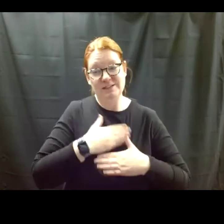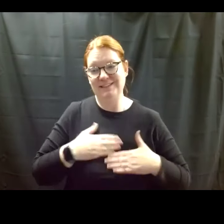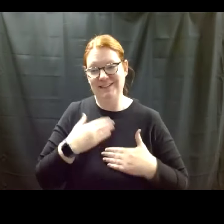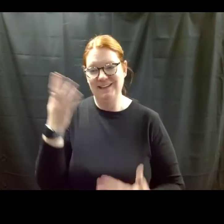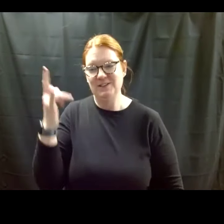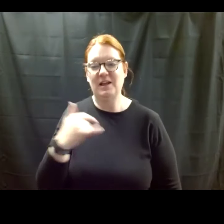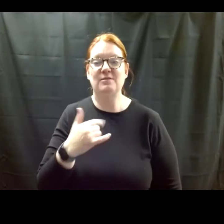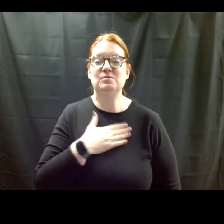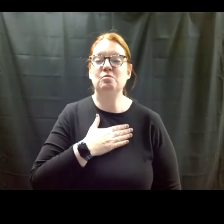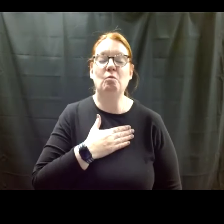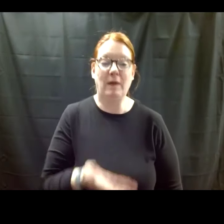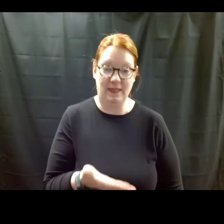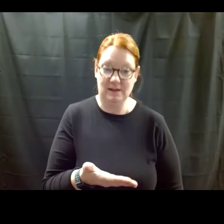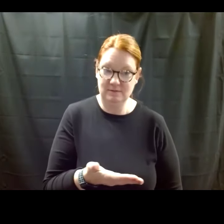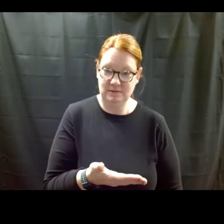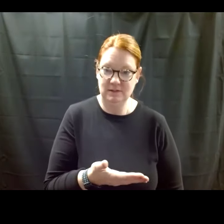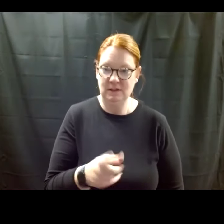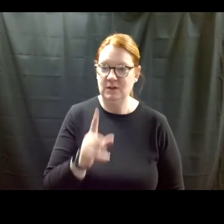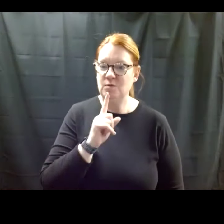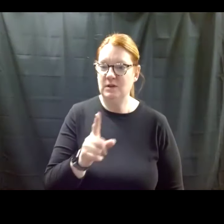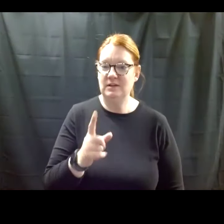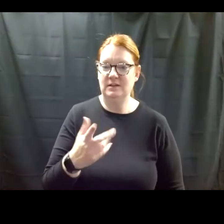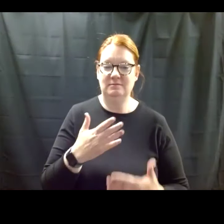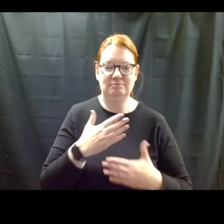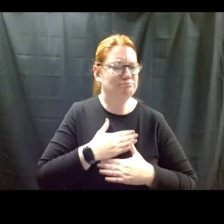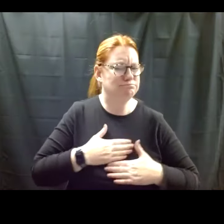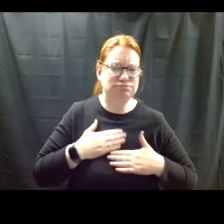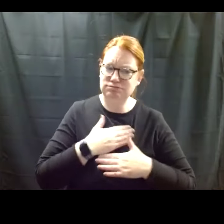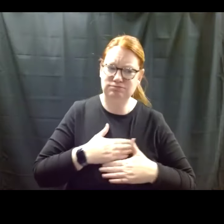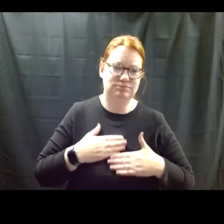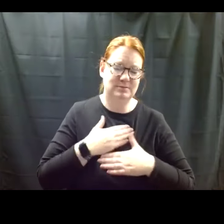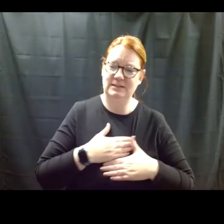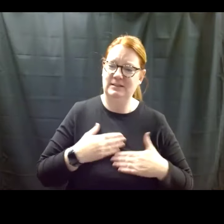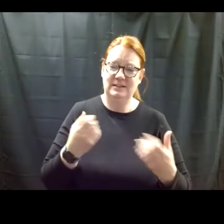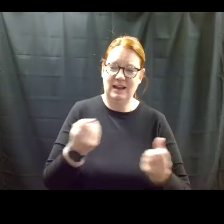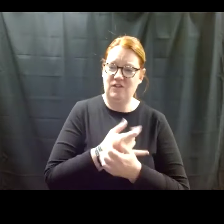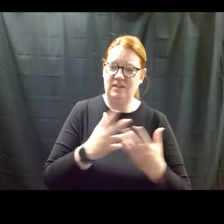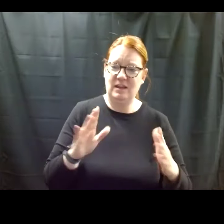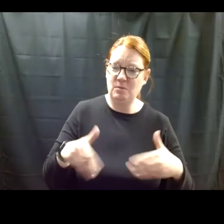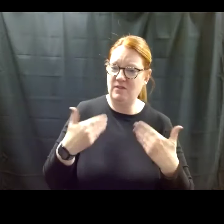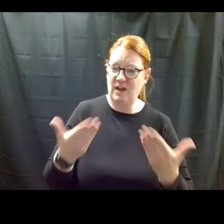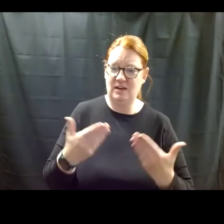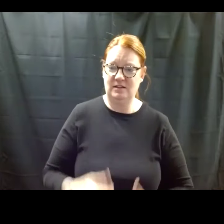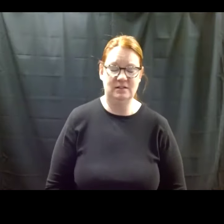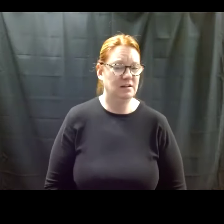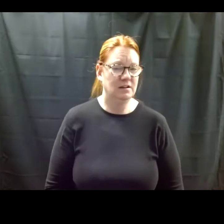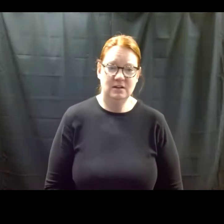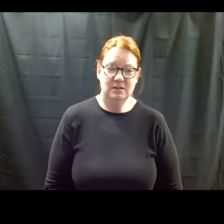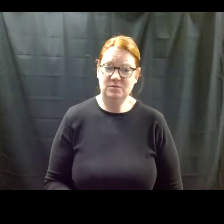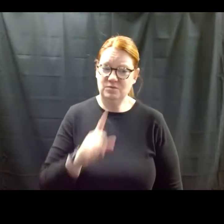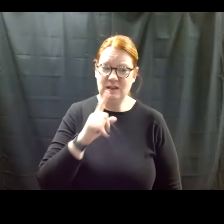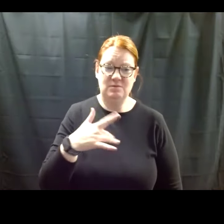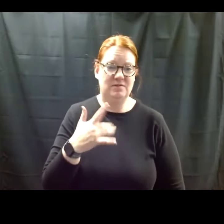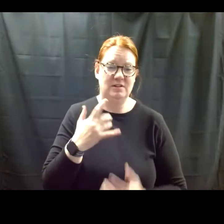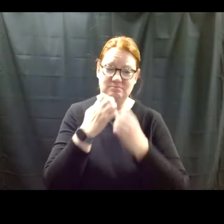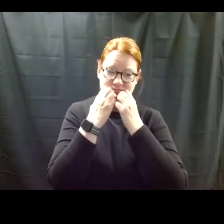do the call today, is because we just really appreciate everything that's been provided. It's meant a lot.